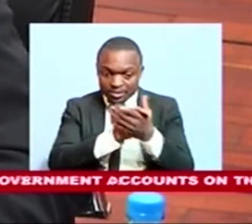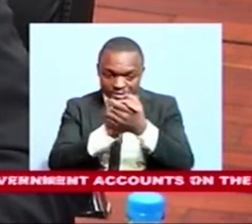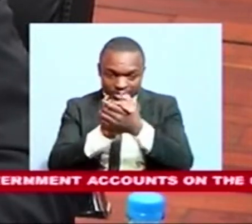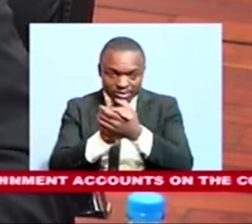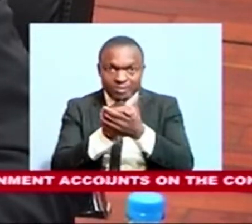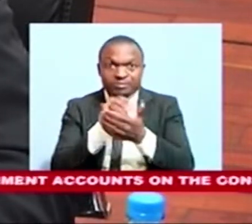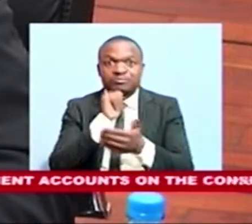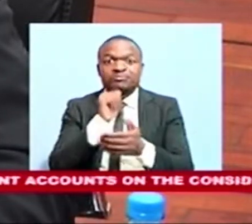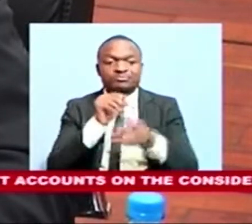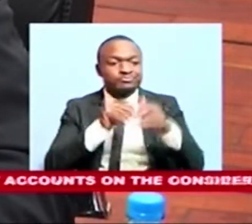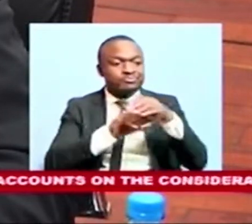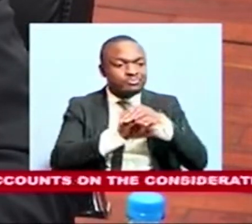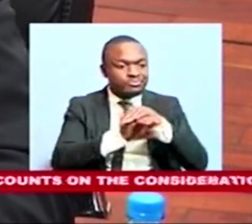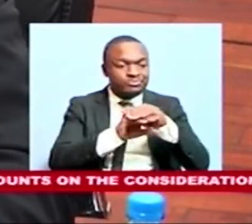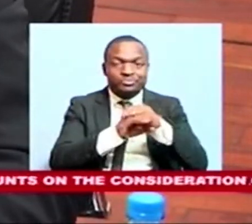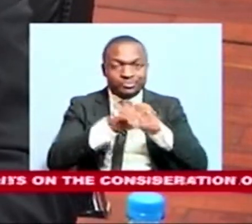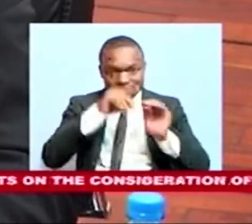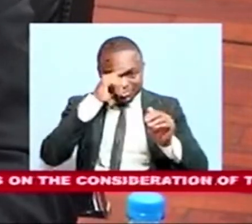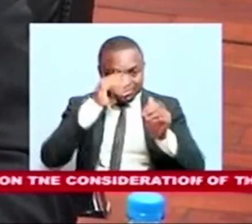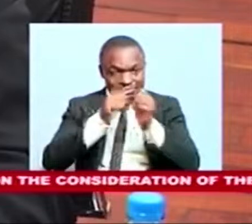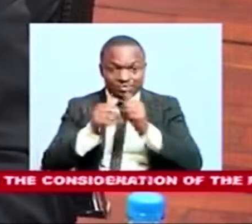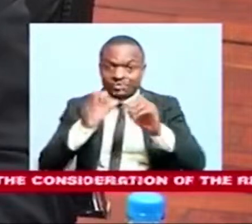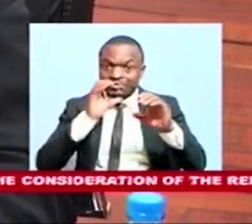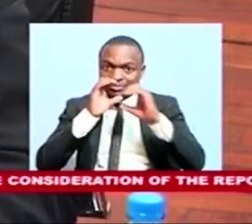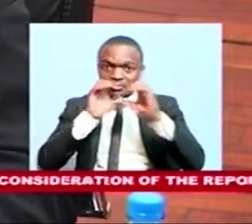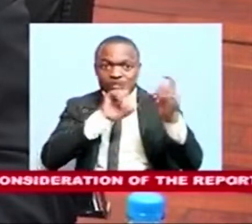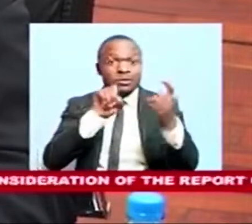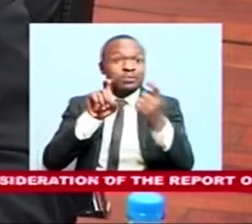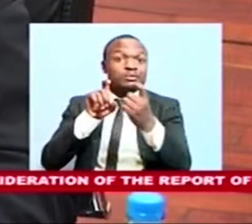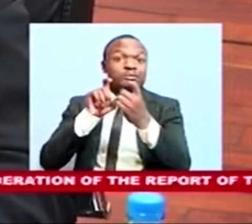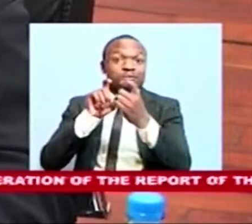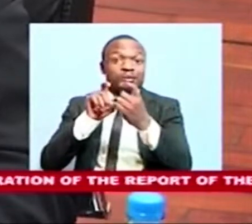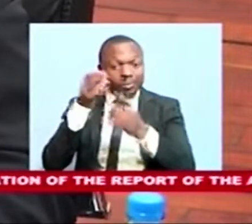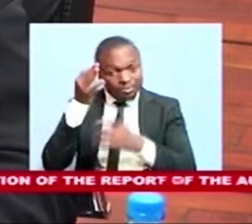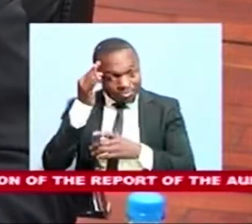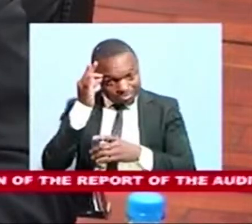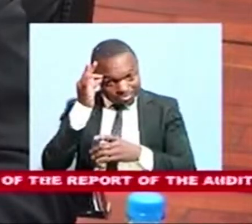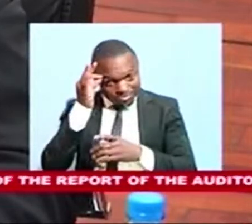not accessible due to communication challenges. I take note.